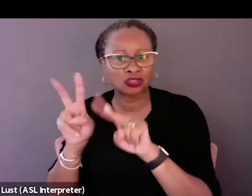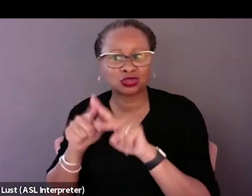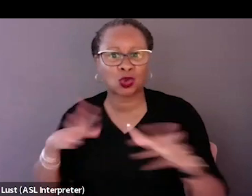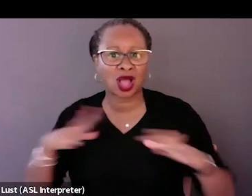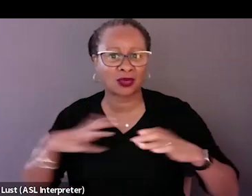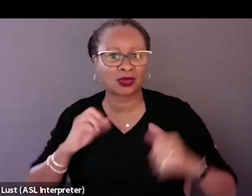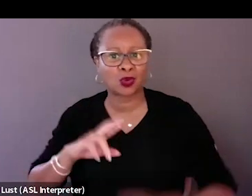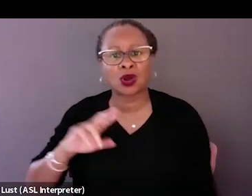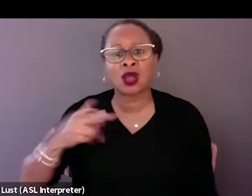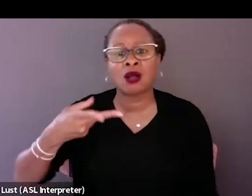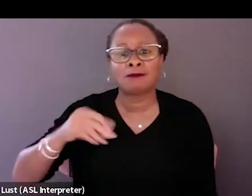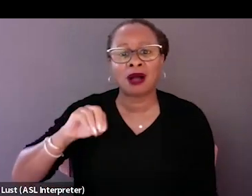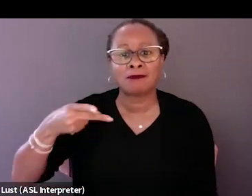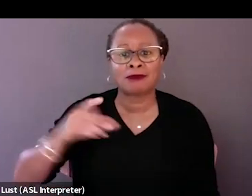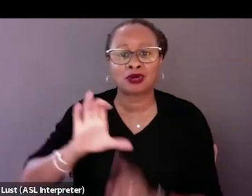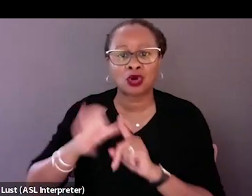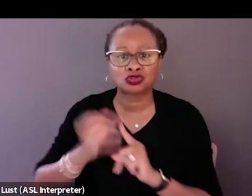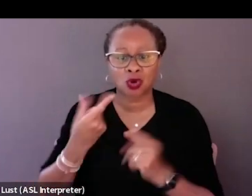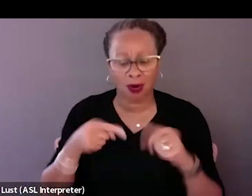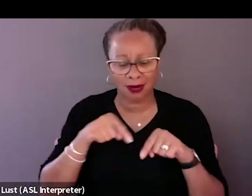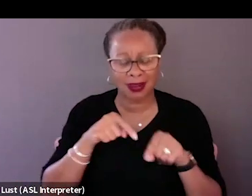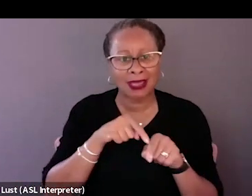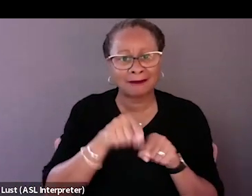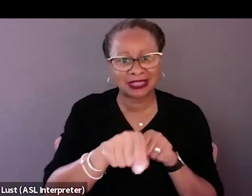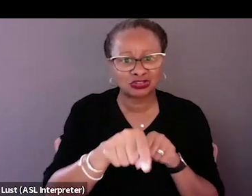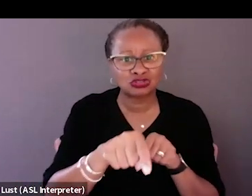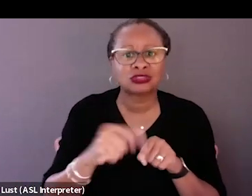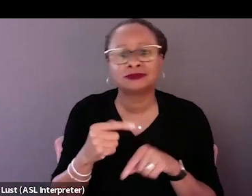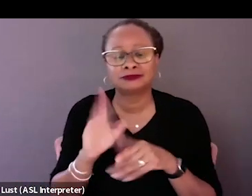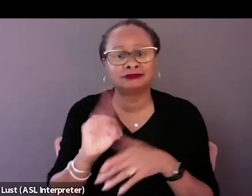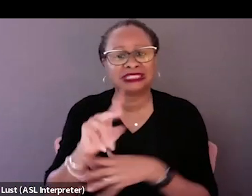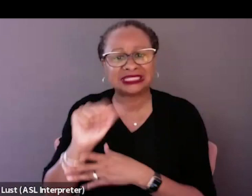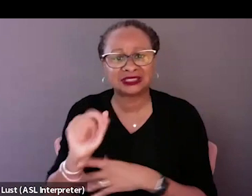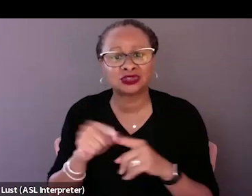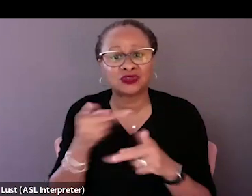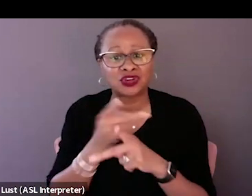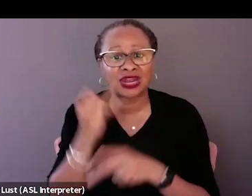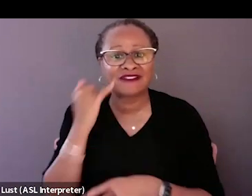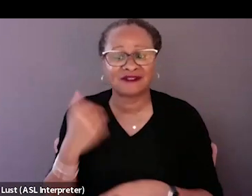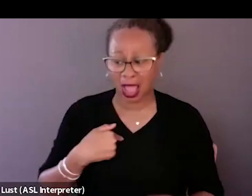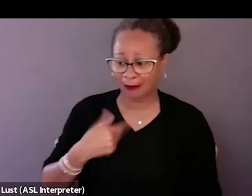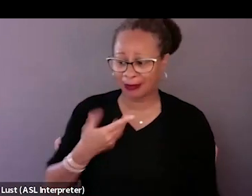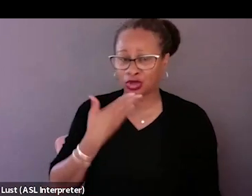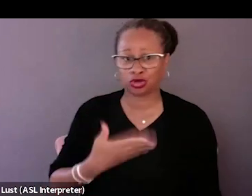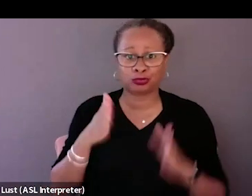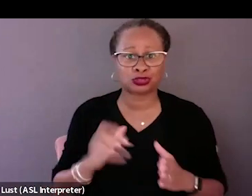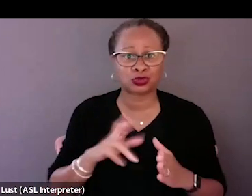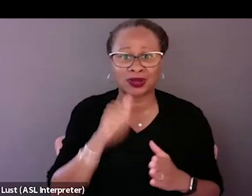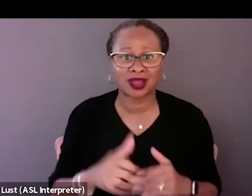pop culture or the mainstream media to figure out if you're good or not,